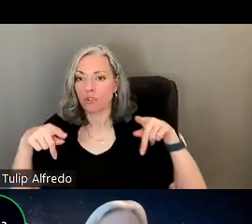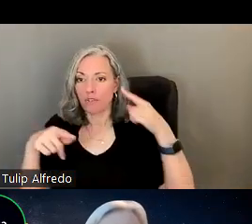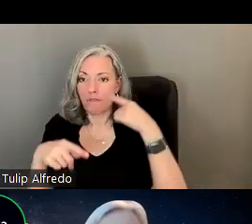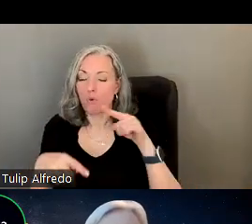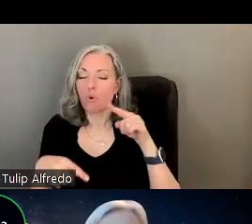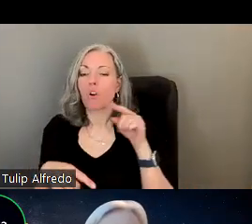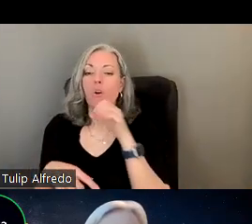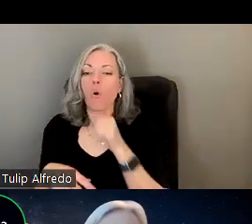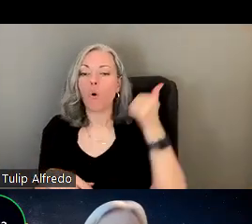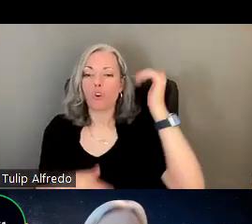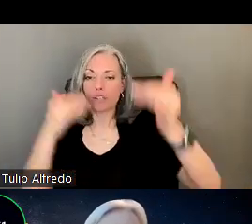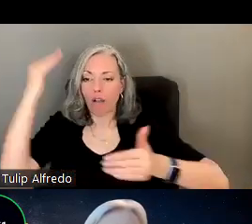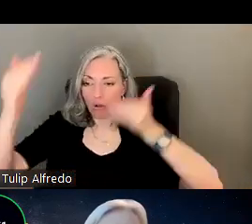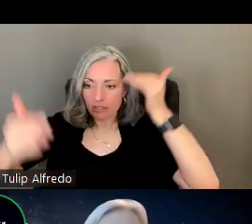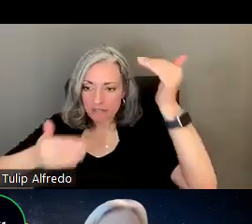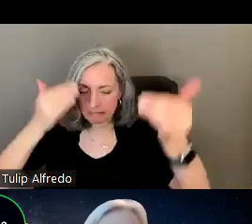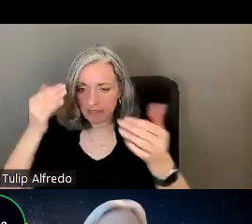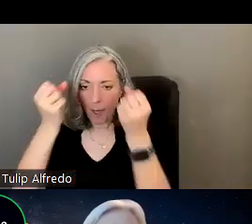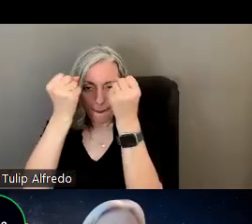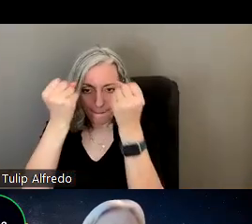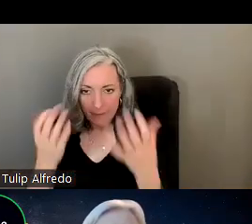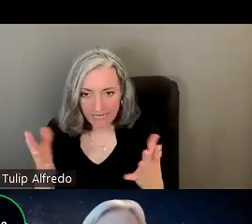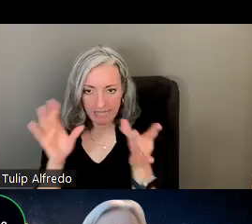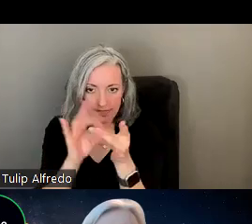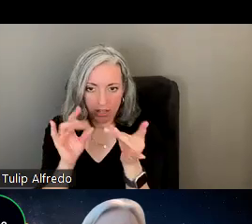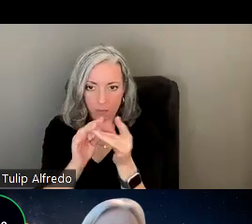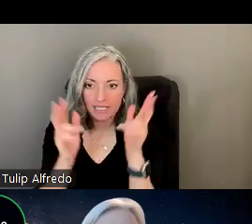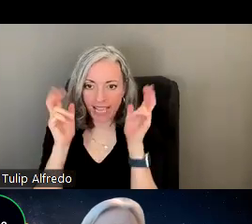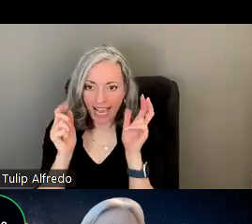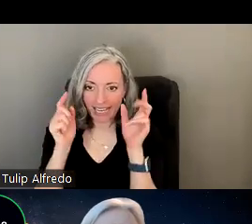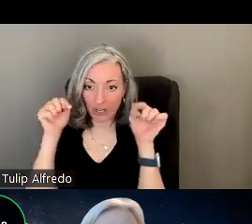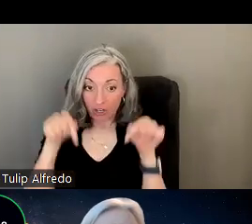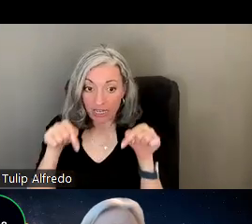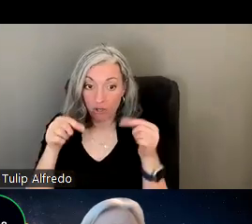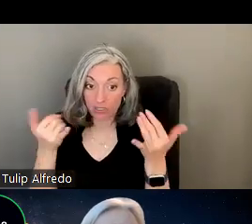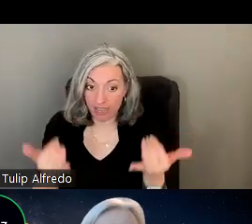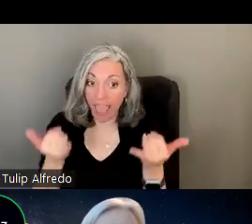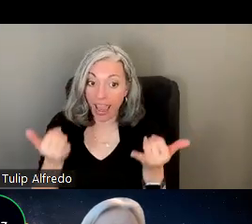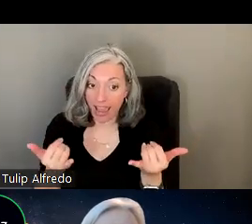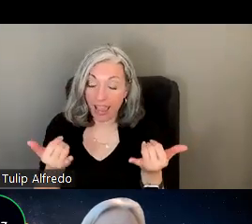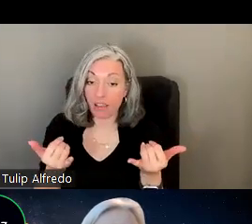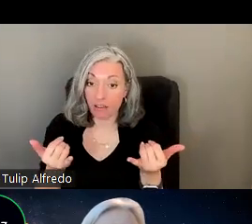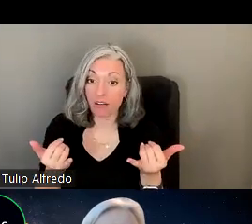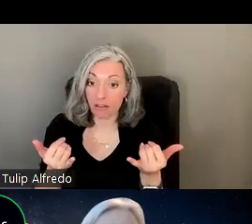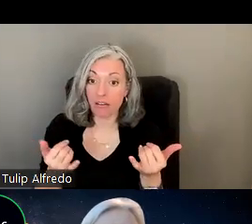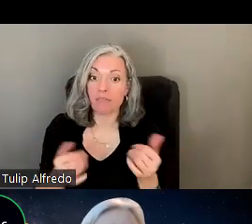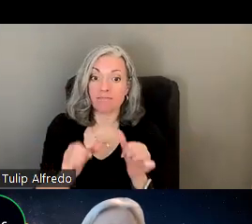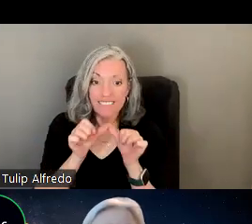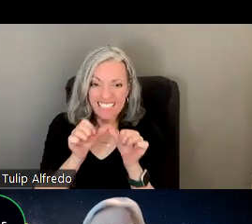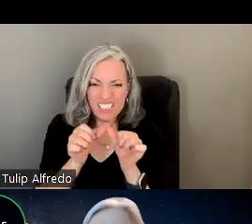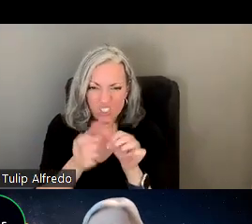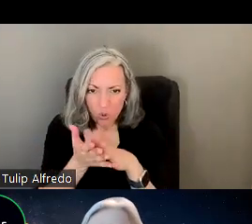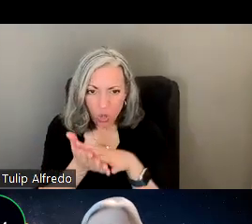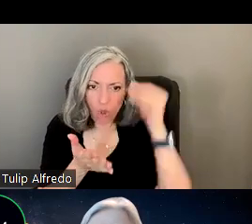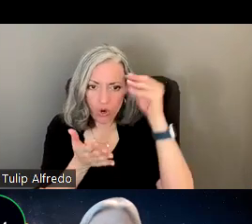adults. And many of the comments that I heard this morning, our learning opportunities kind